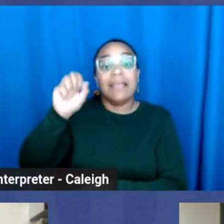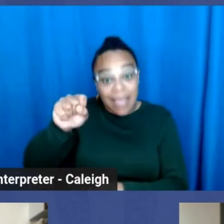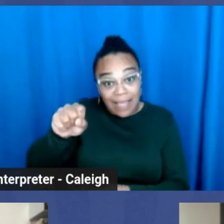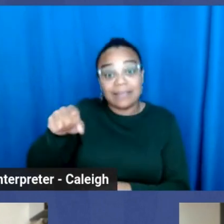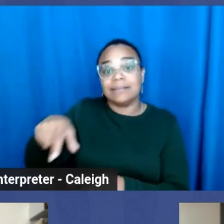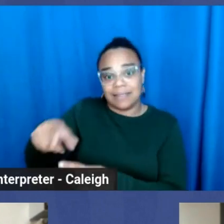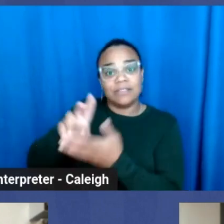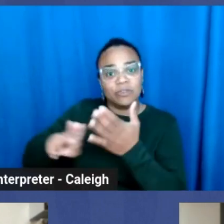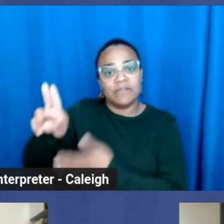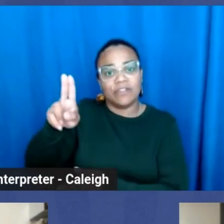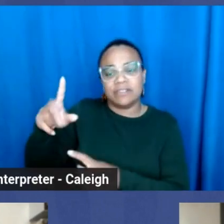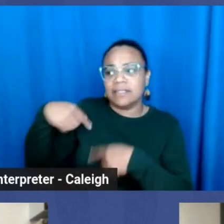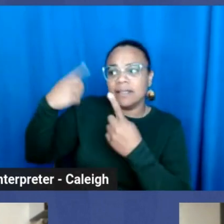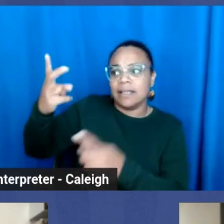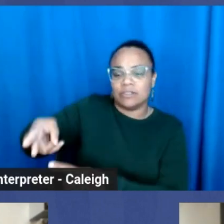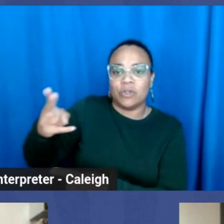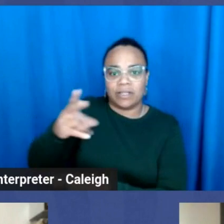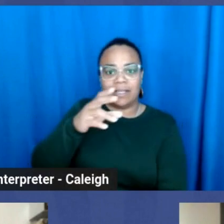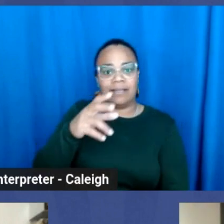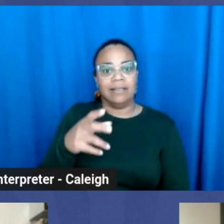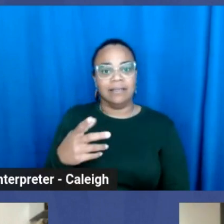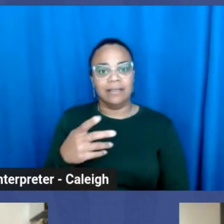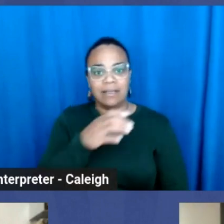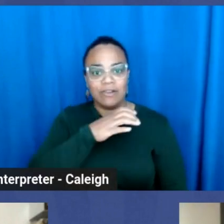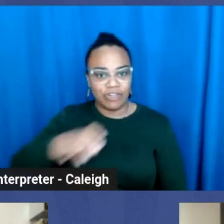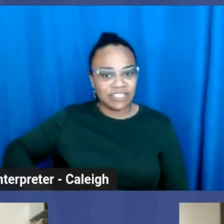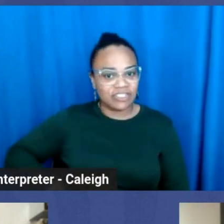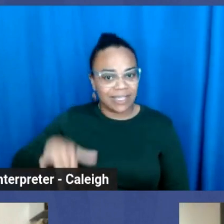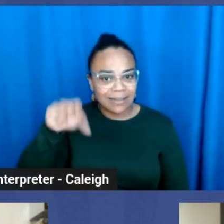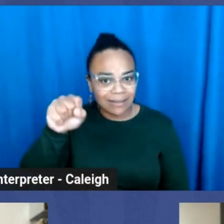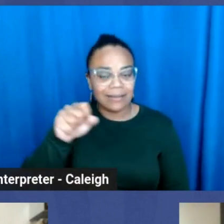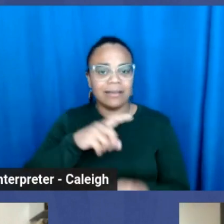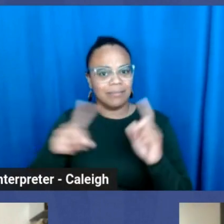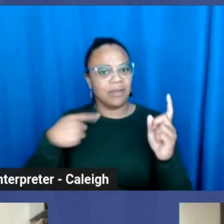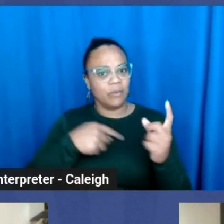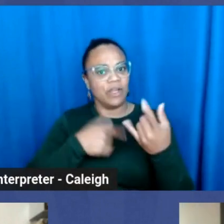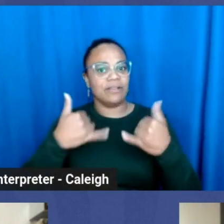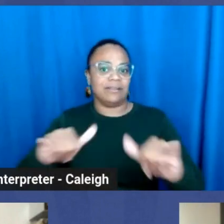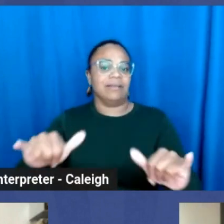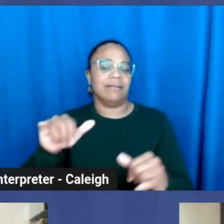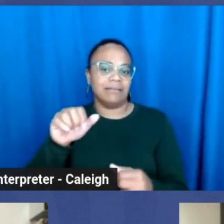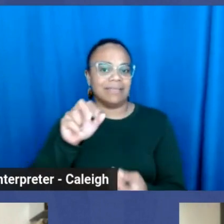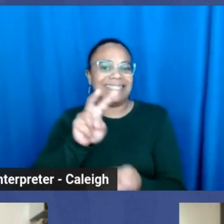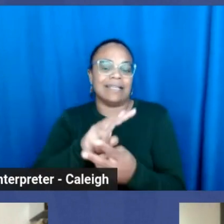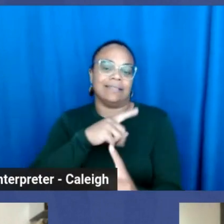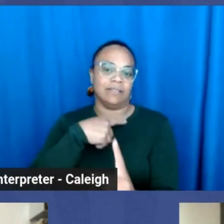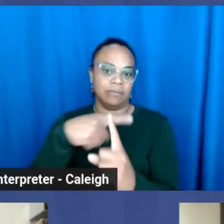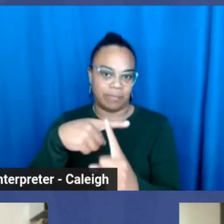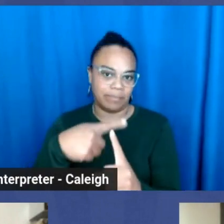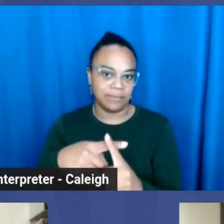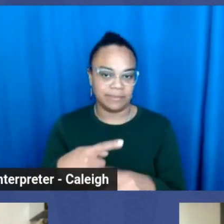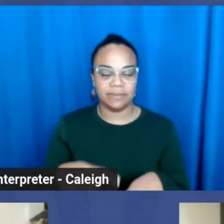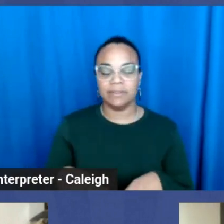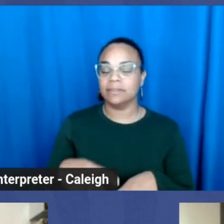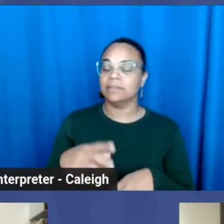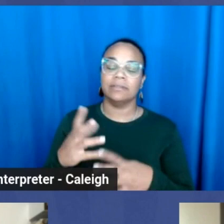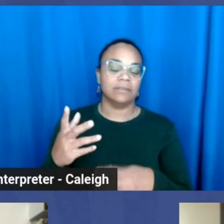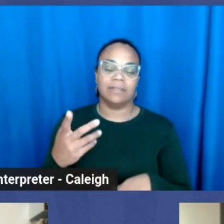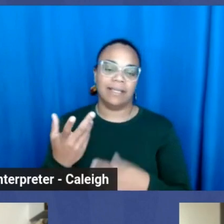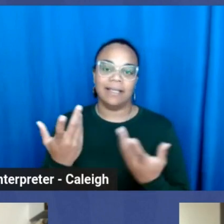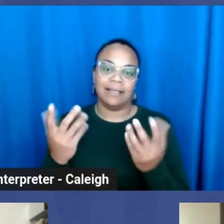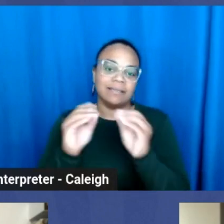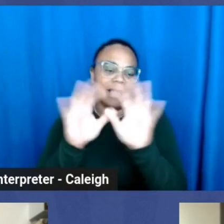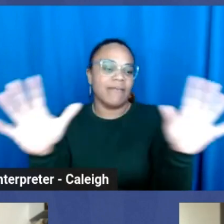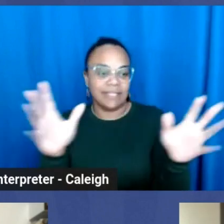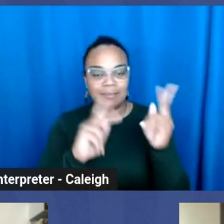institution. However, we are still sexually uplifted. So it's not a secret that Spelman women are,